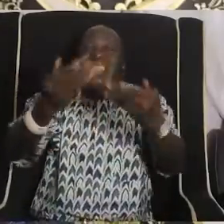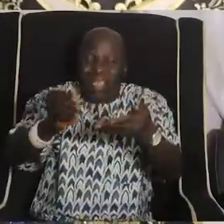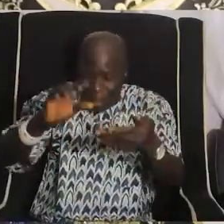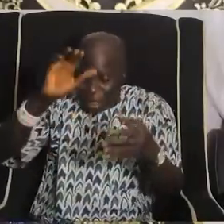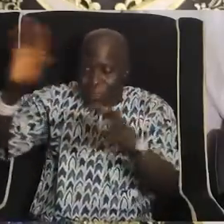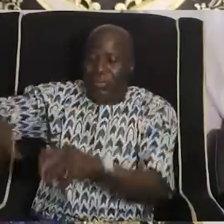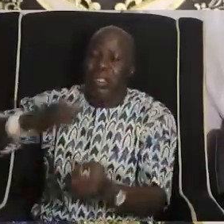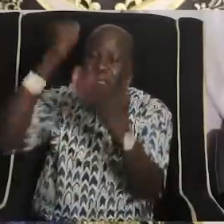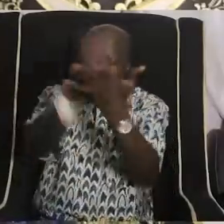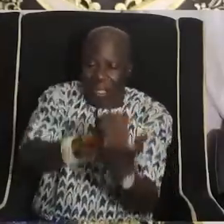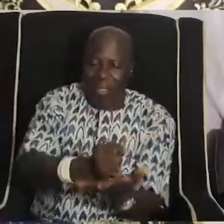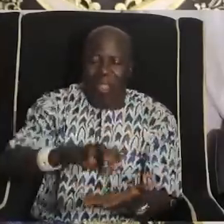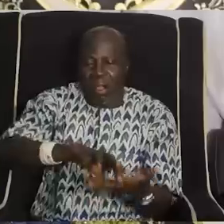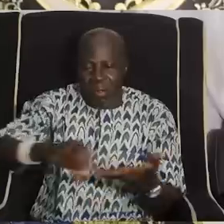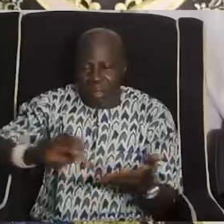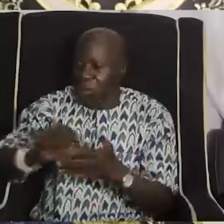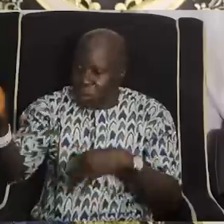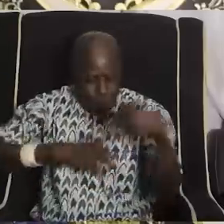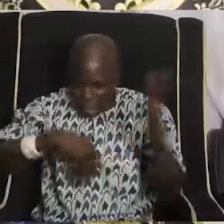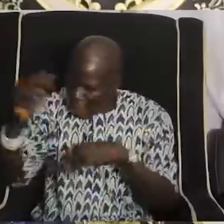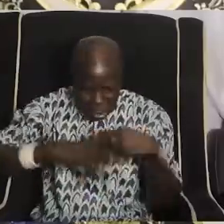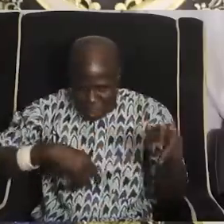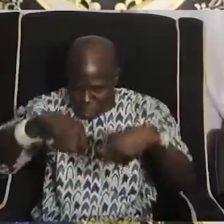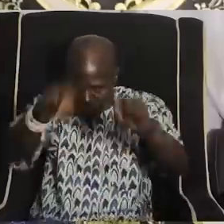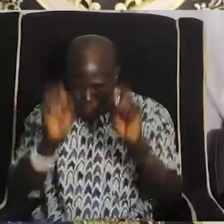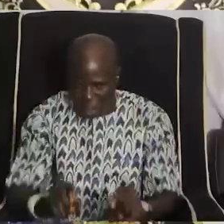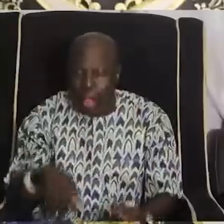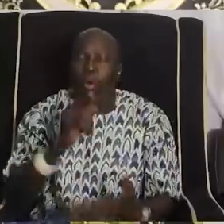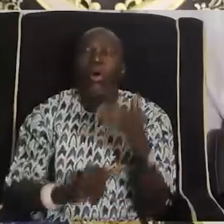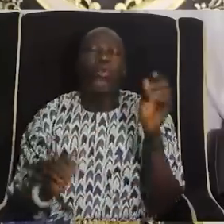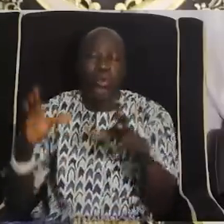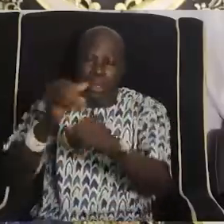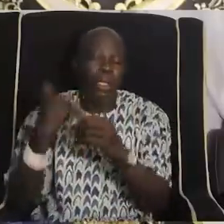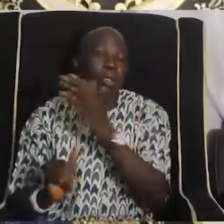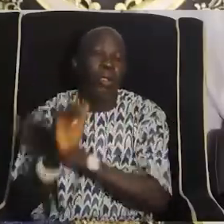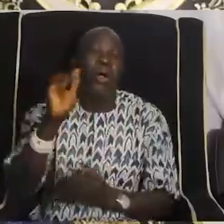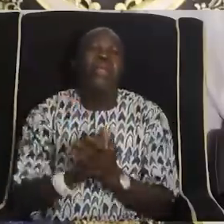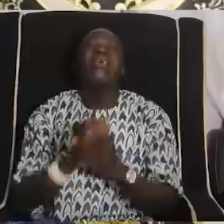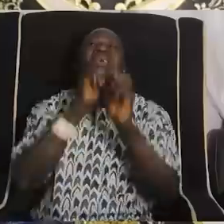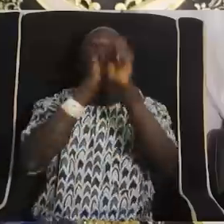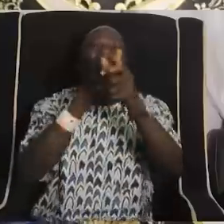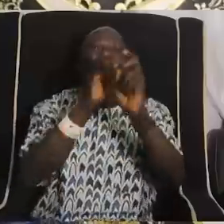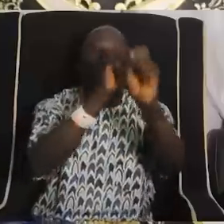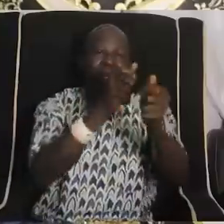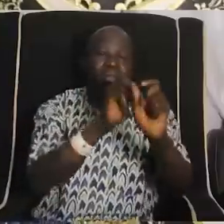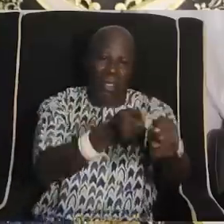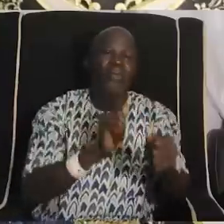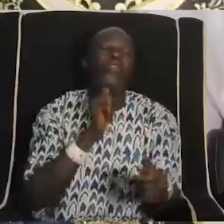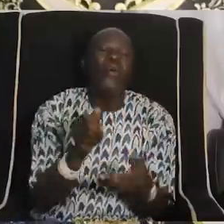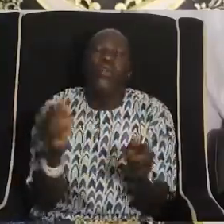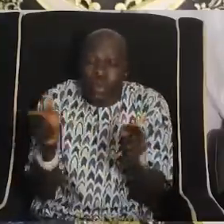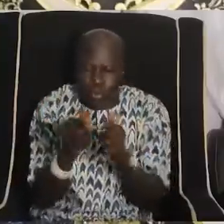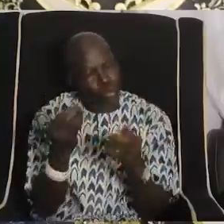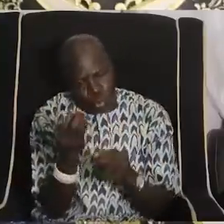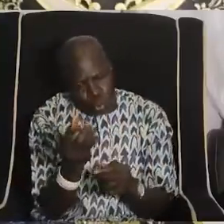they grant a child visa without any question. What do you take God for? A gift. Gift is not too